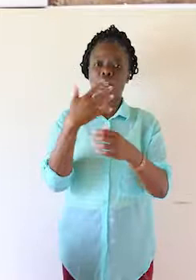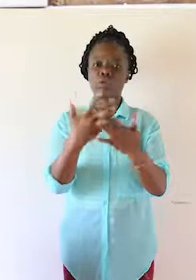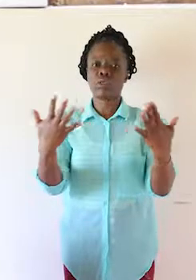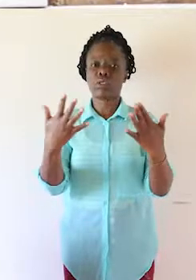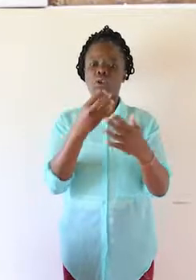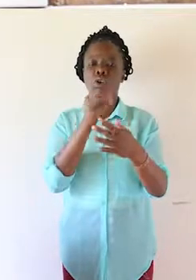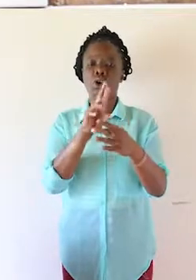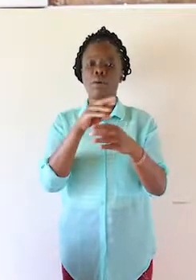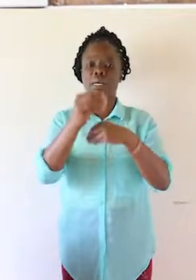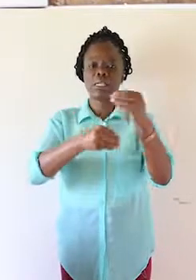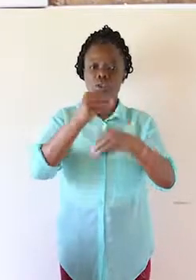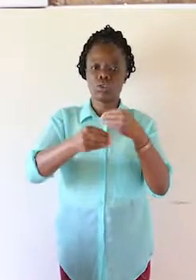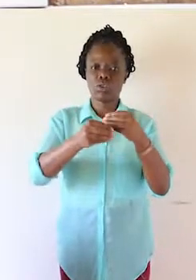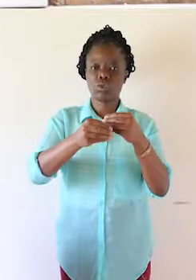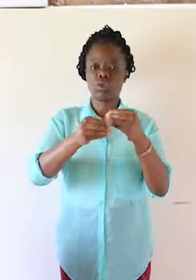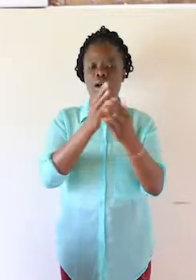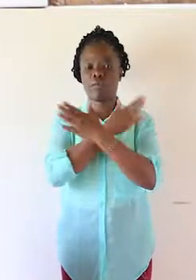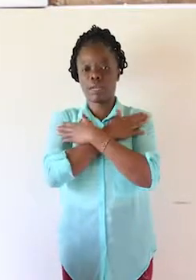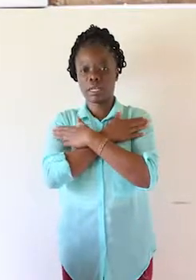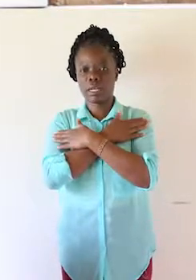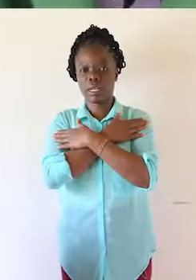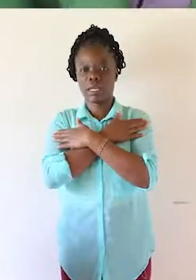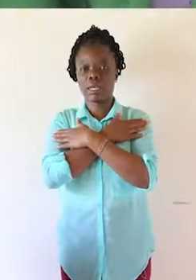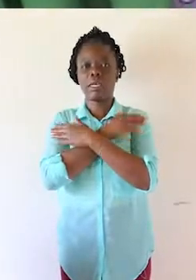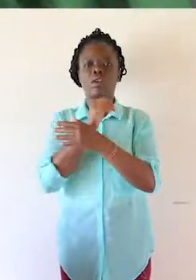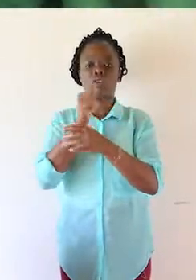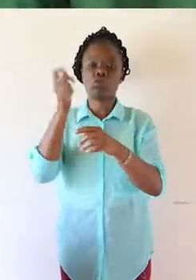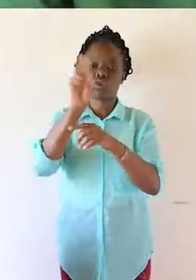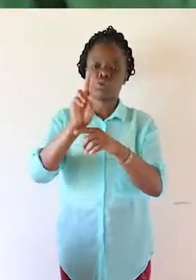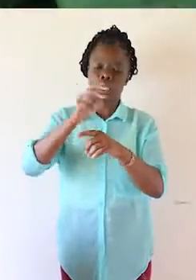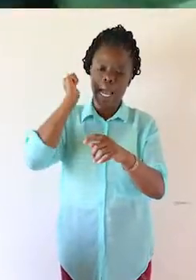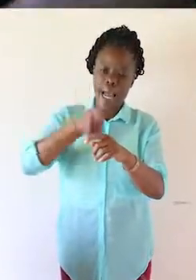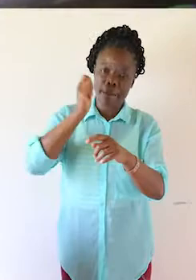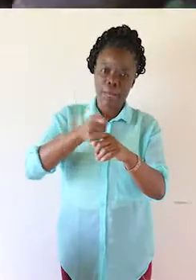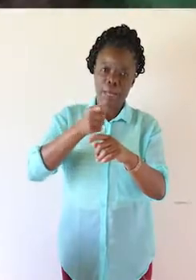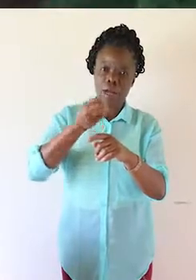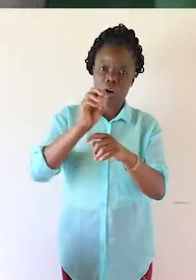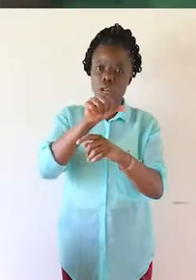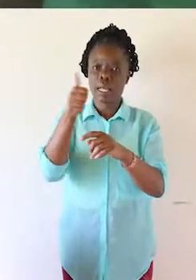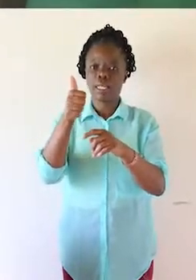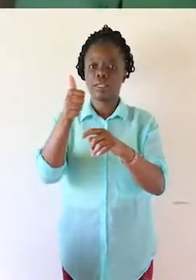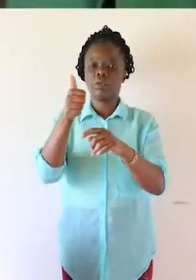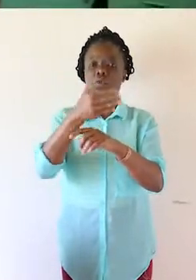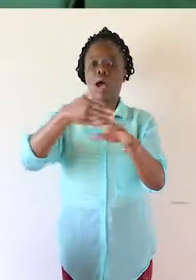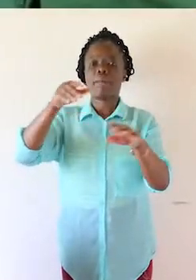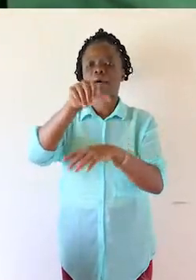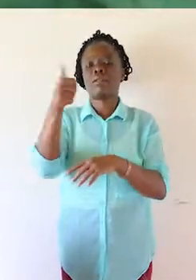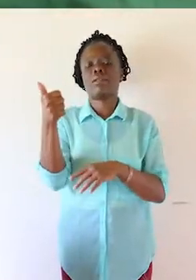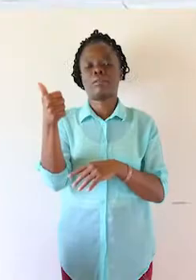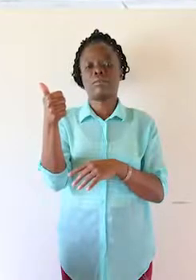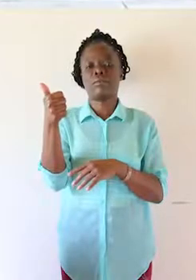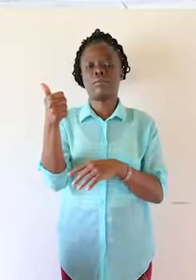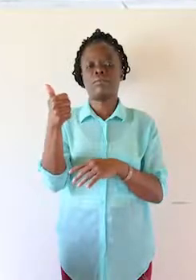throwing tools or materials to a friend, and not using hammers or saws with damaged